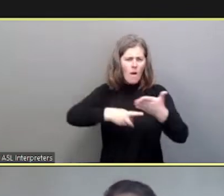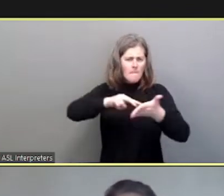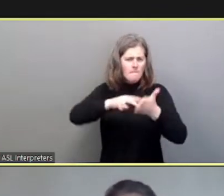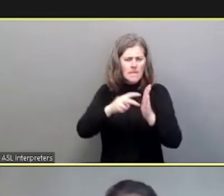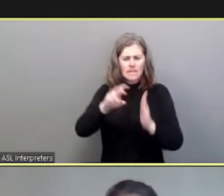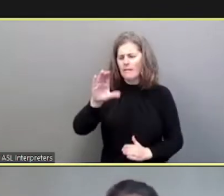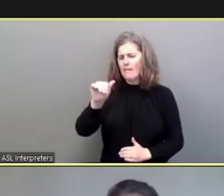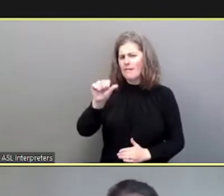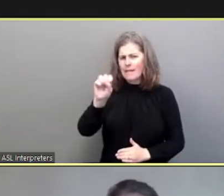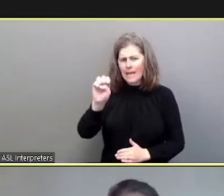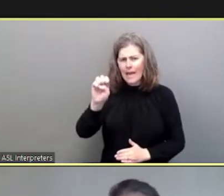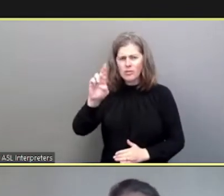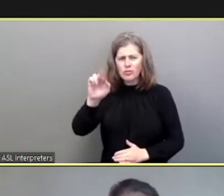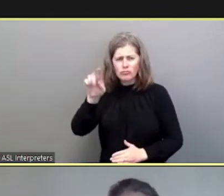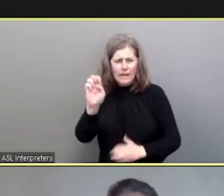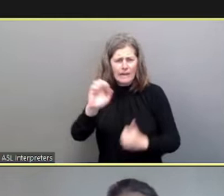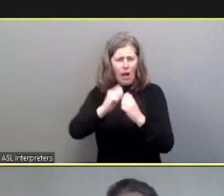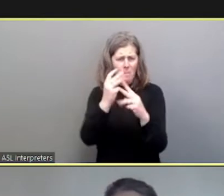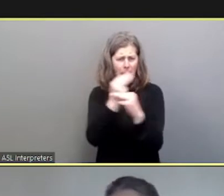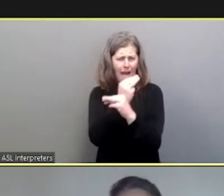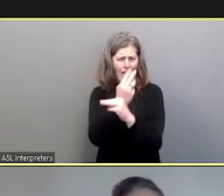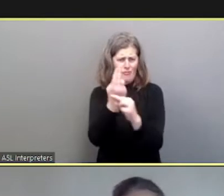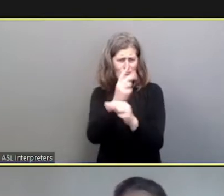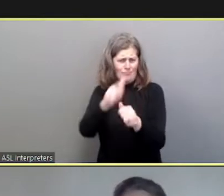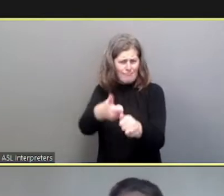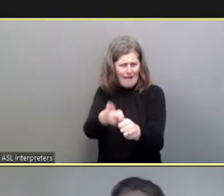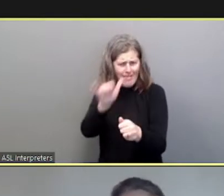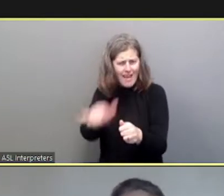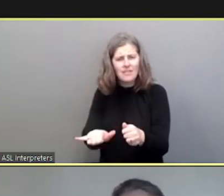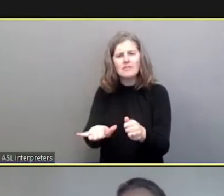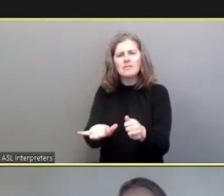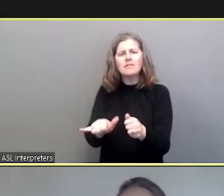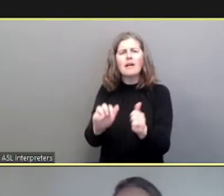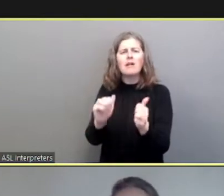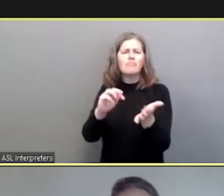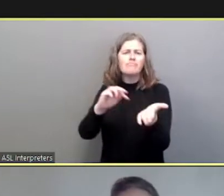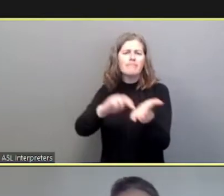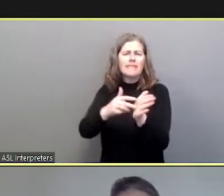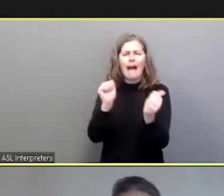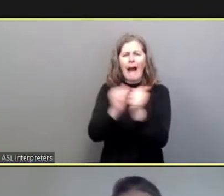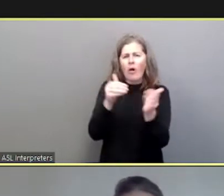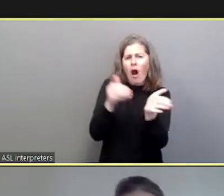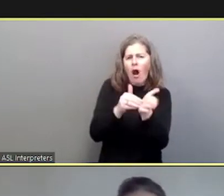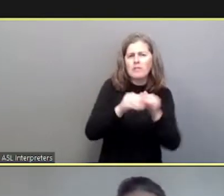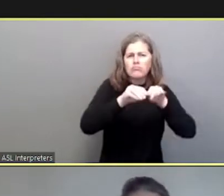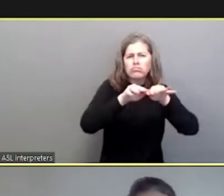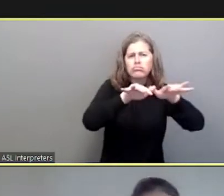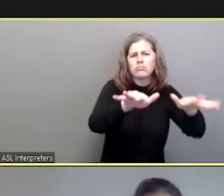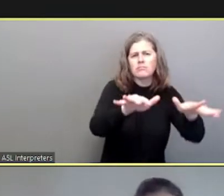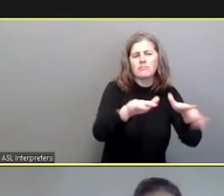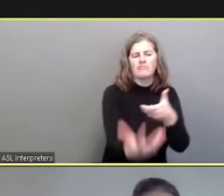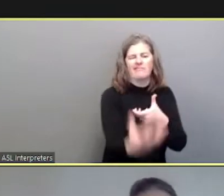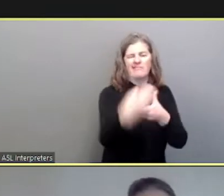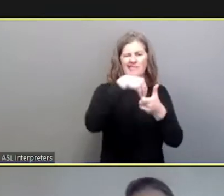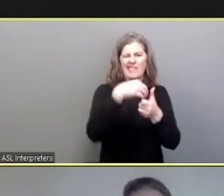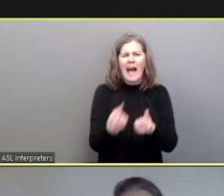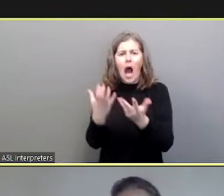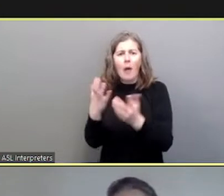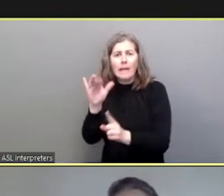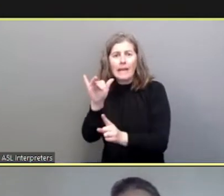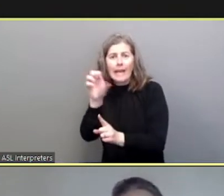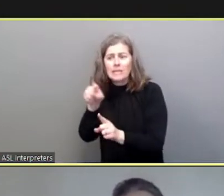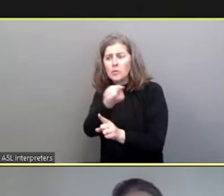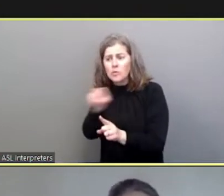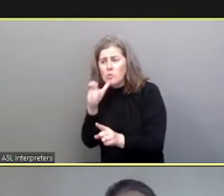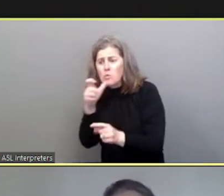a basic measure of the frequency of a disease, and it takes into consideration the number of cases and